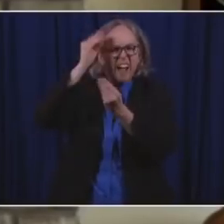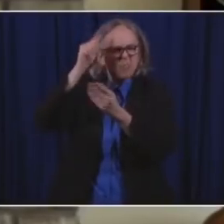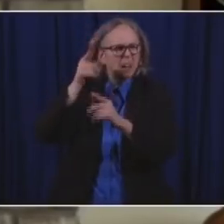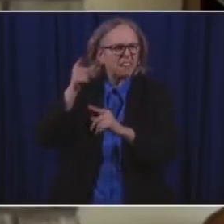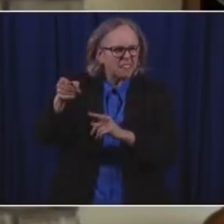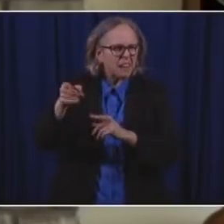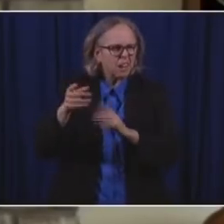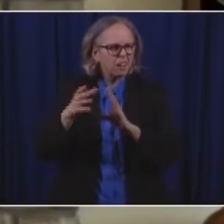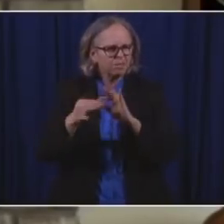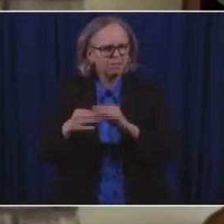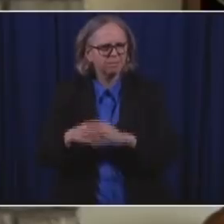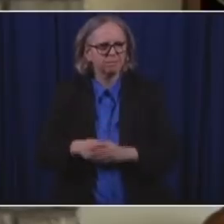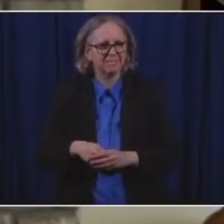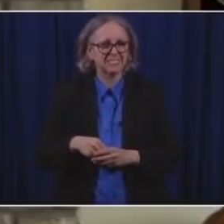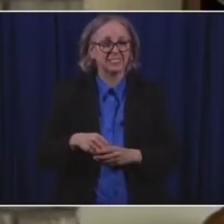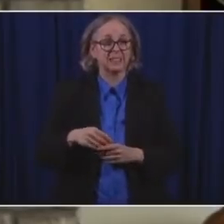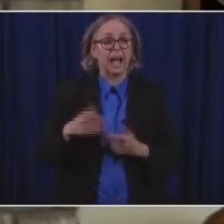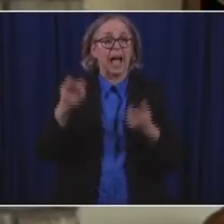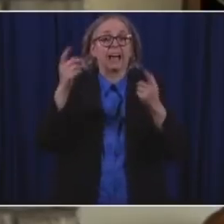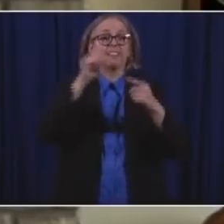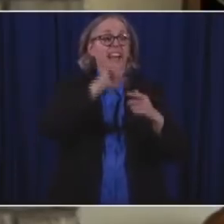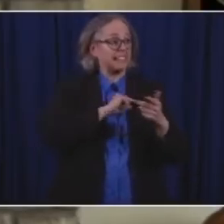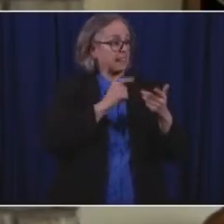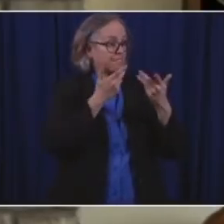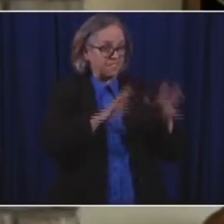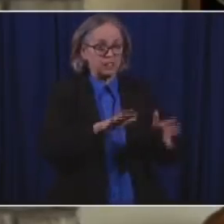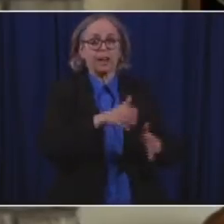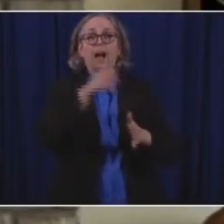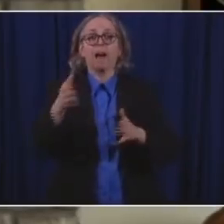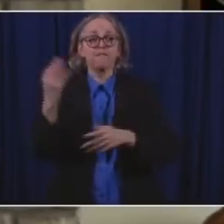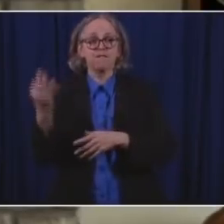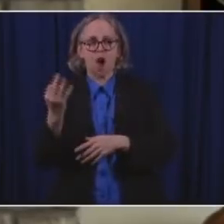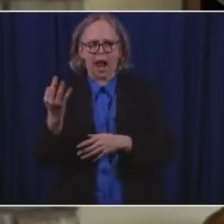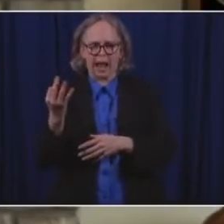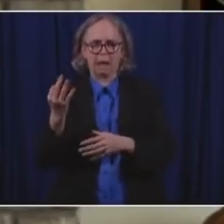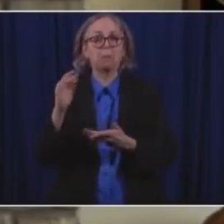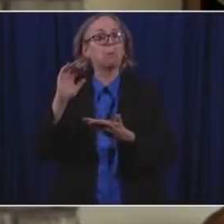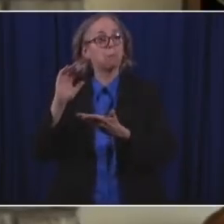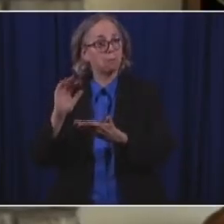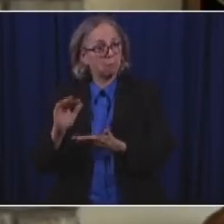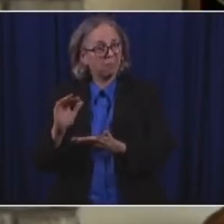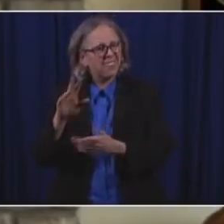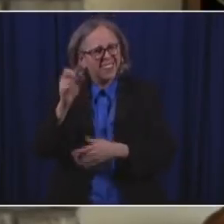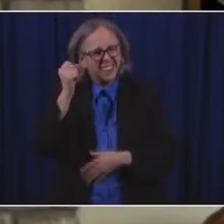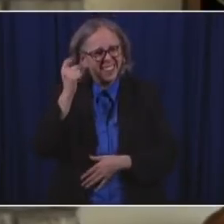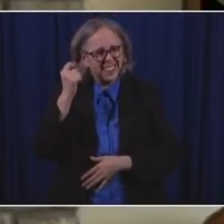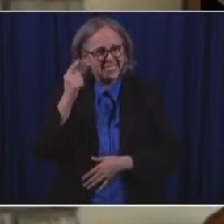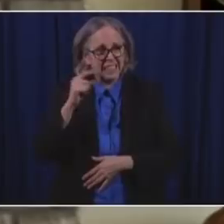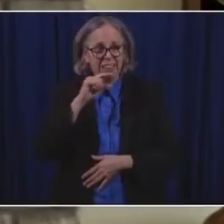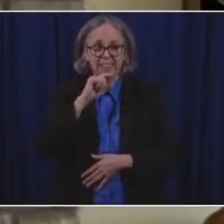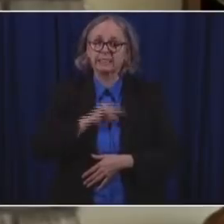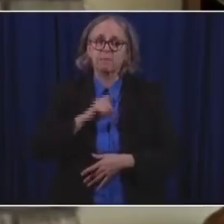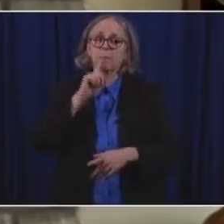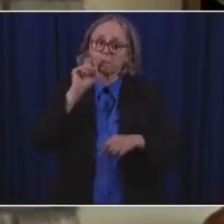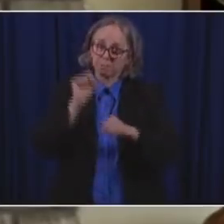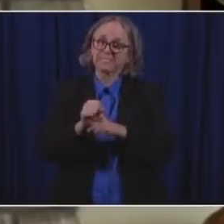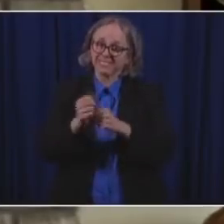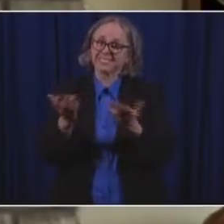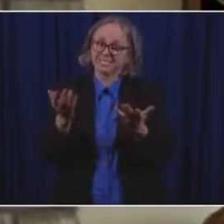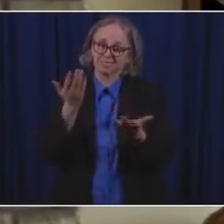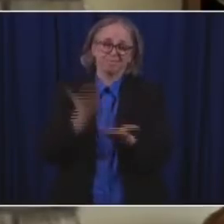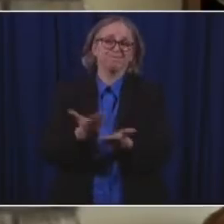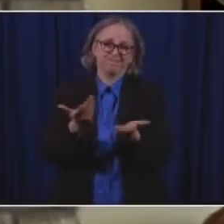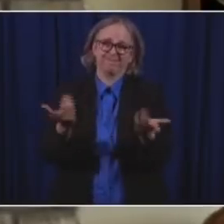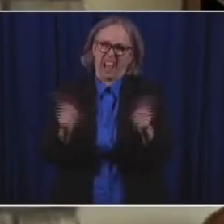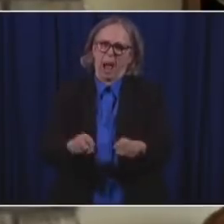Friday after Thanksgiving, but Thanksgiving did occur. And, it could be that the cases that we're seeing